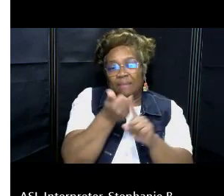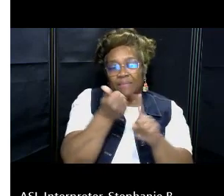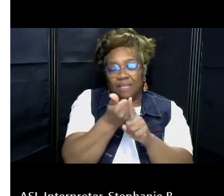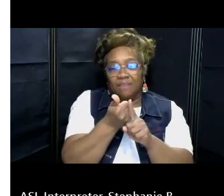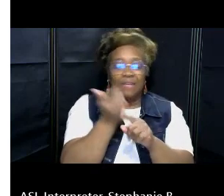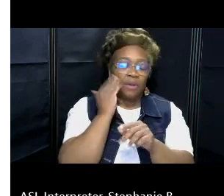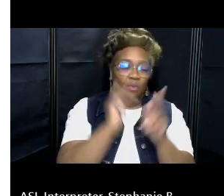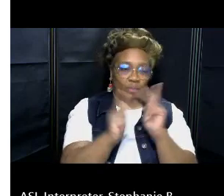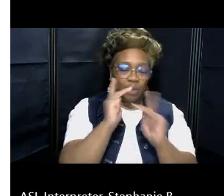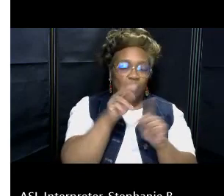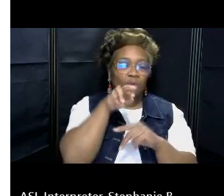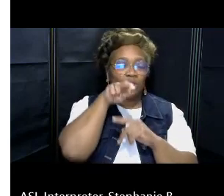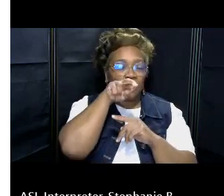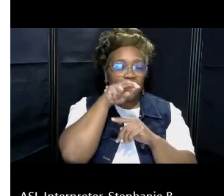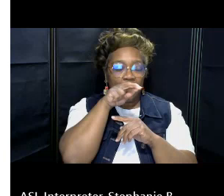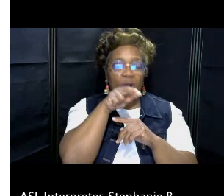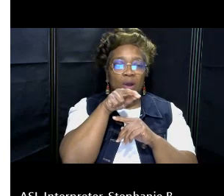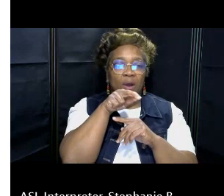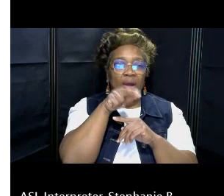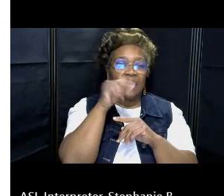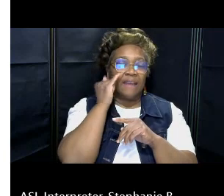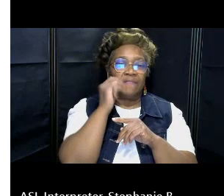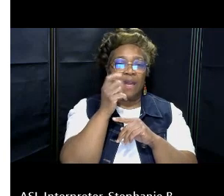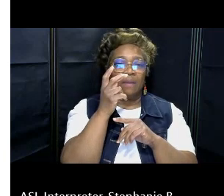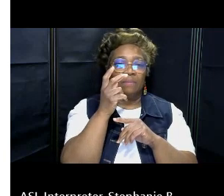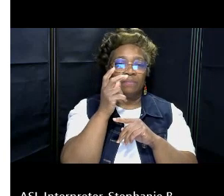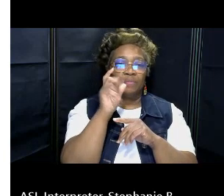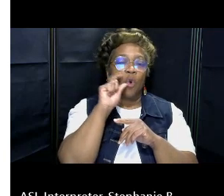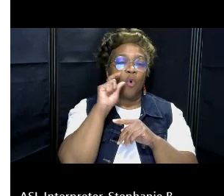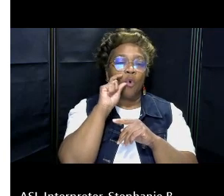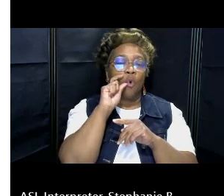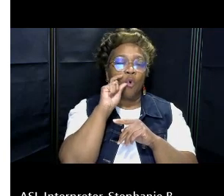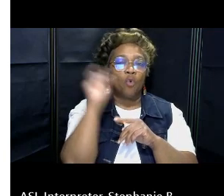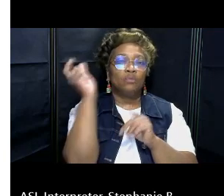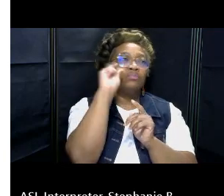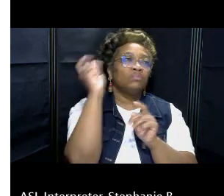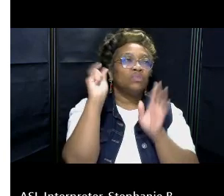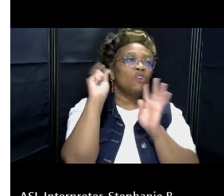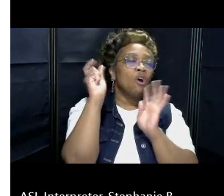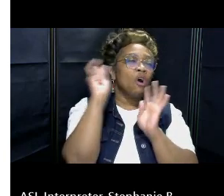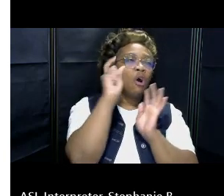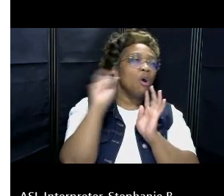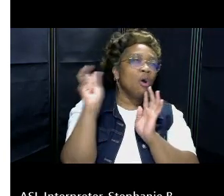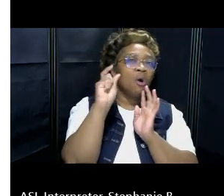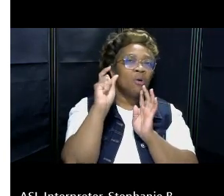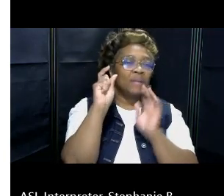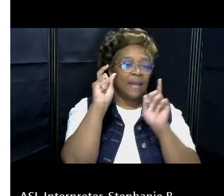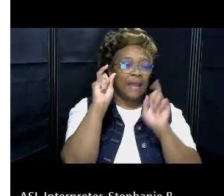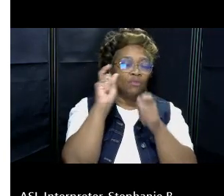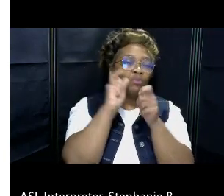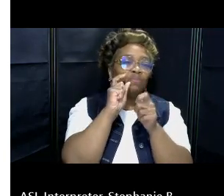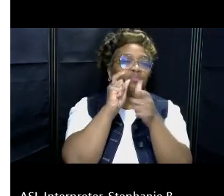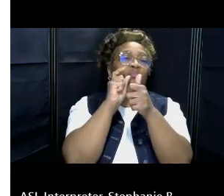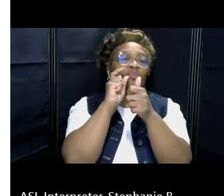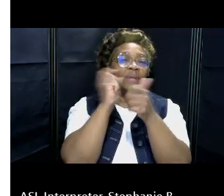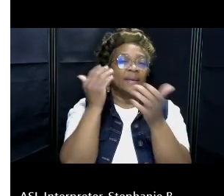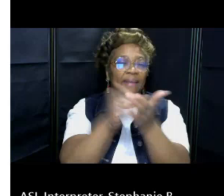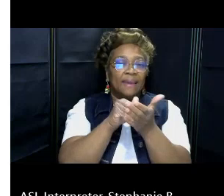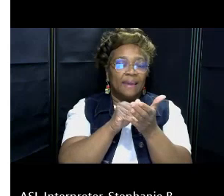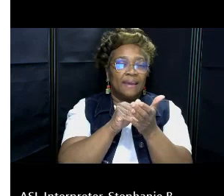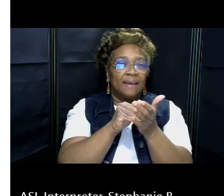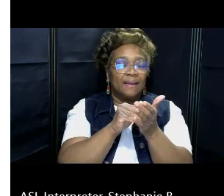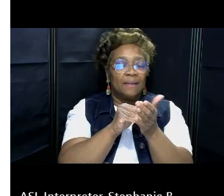cigars, even while they're smoking them, if they hold it in their hand too long and they wave it around, they have to relight them. So I would